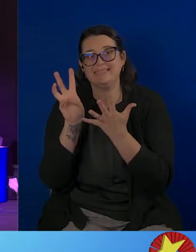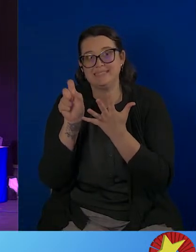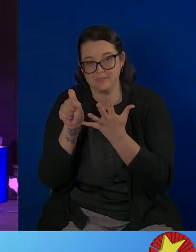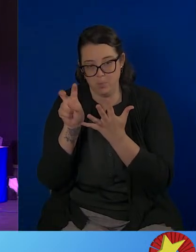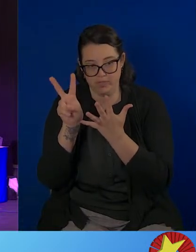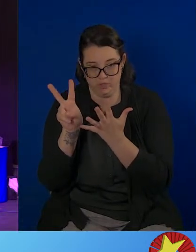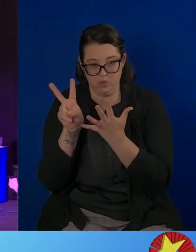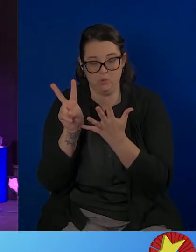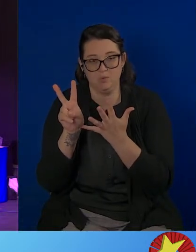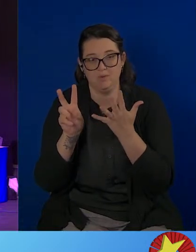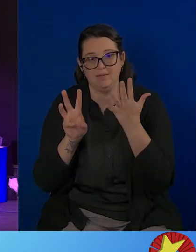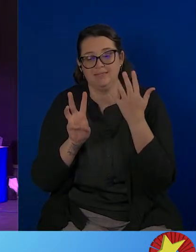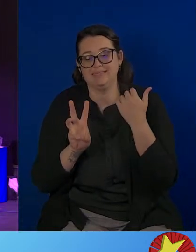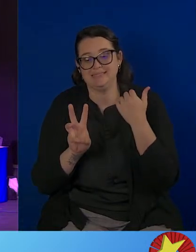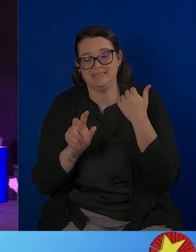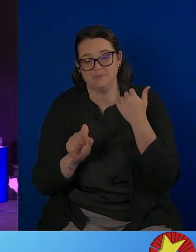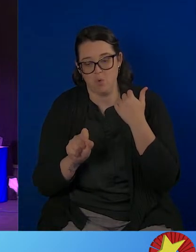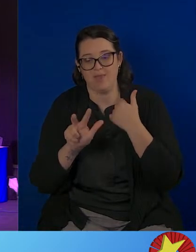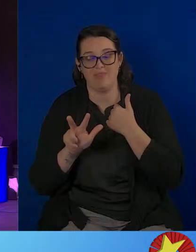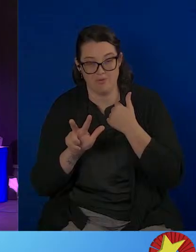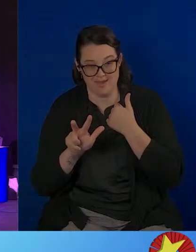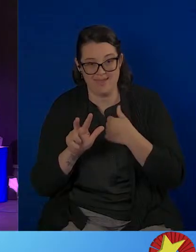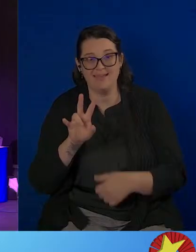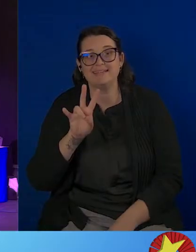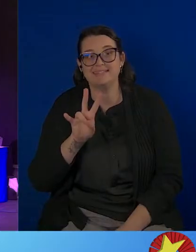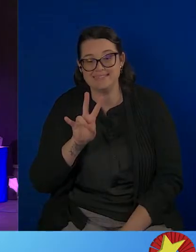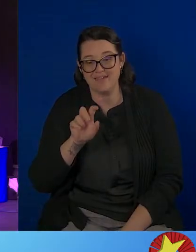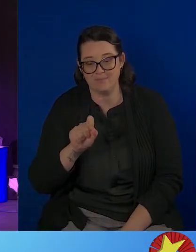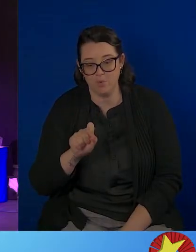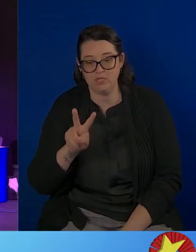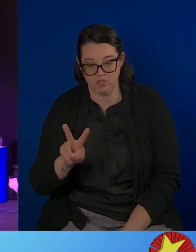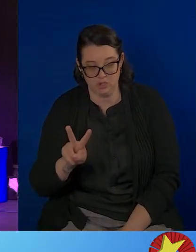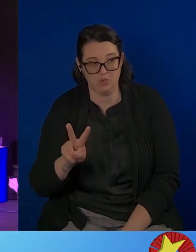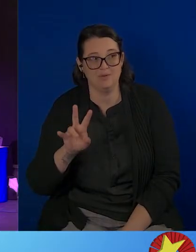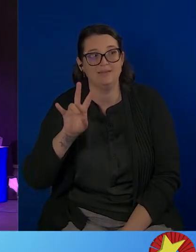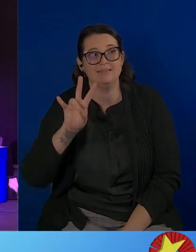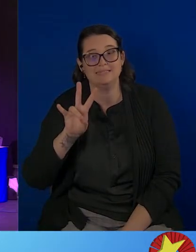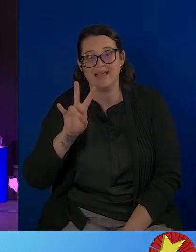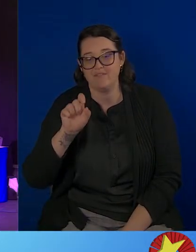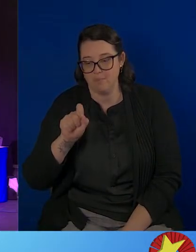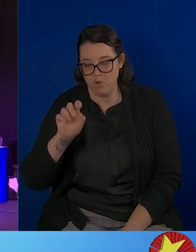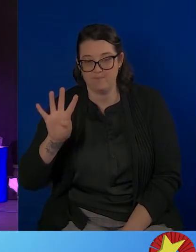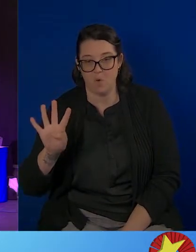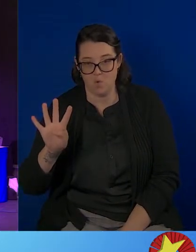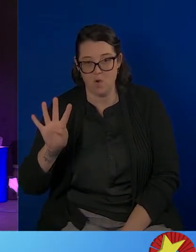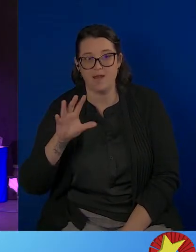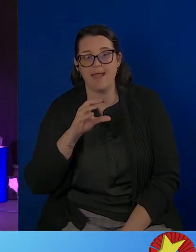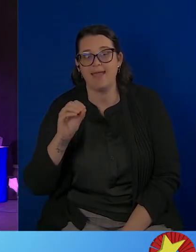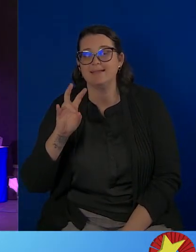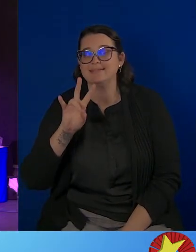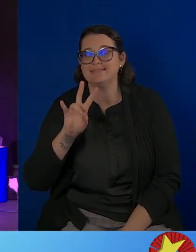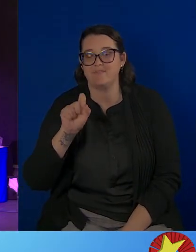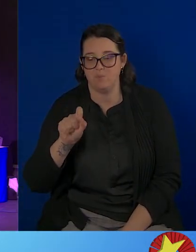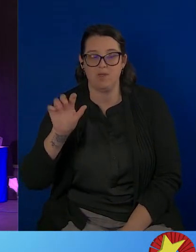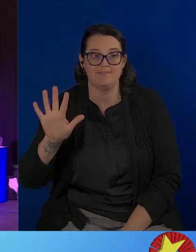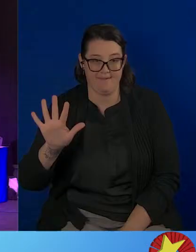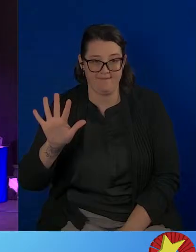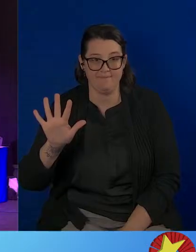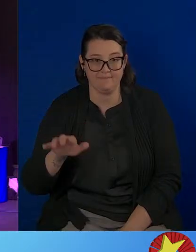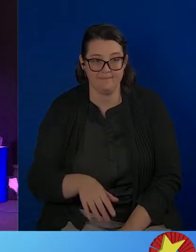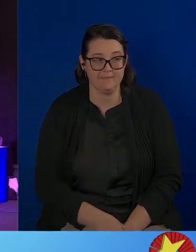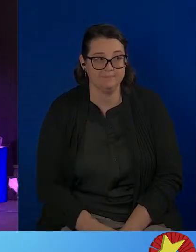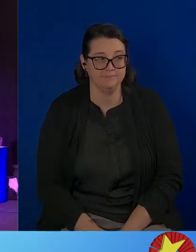6.2, 6.3, 7.2, 7.4, and 7.5.